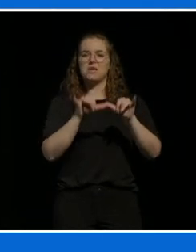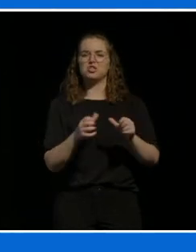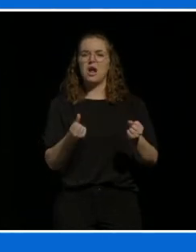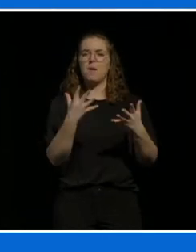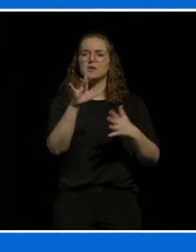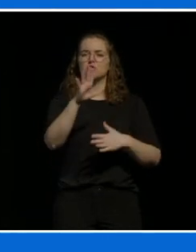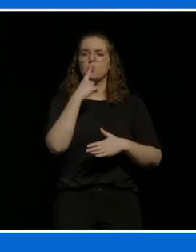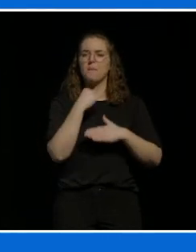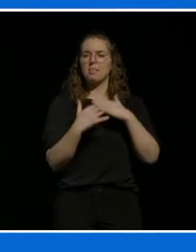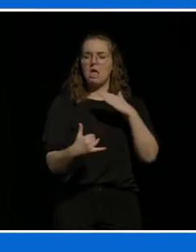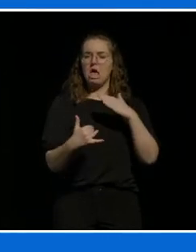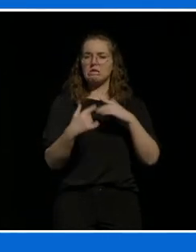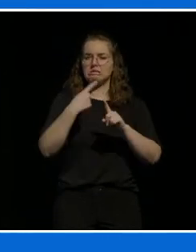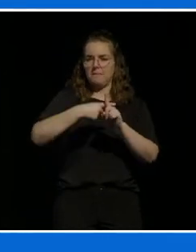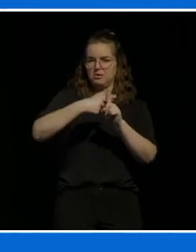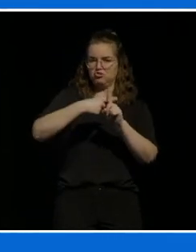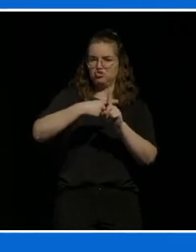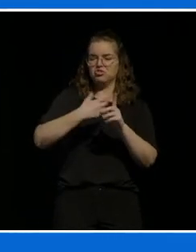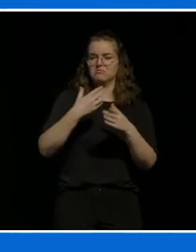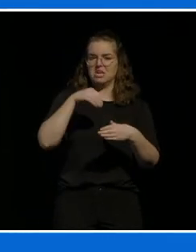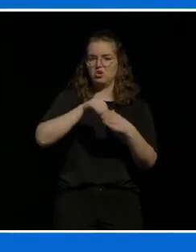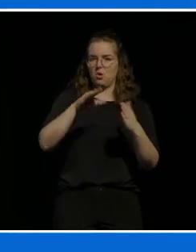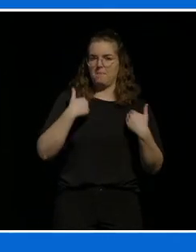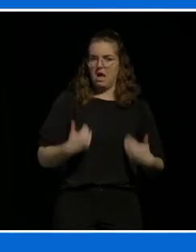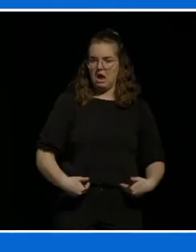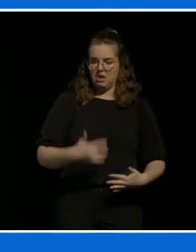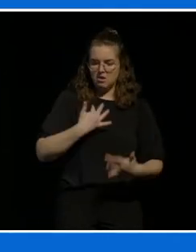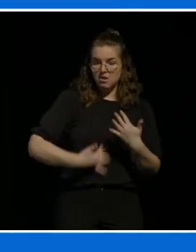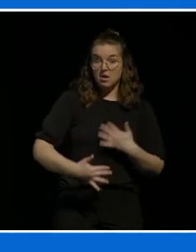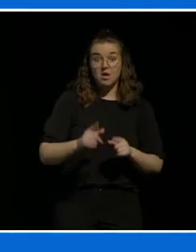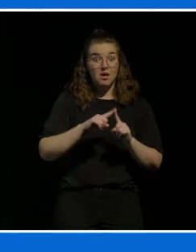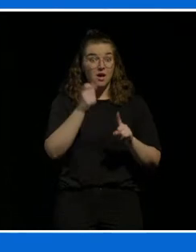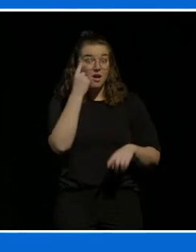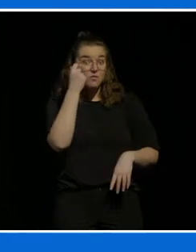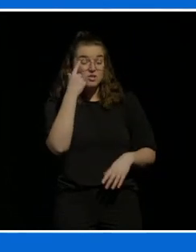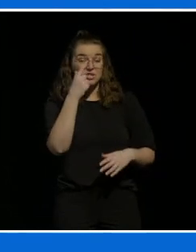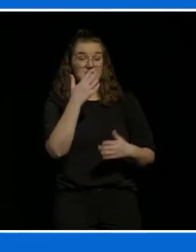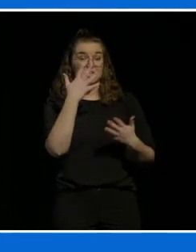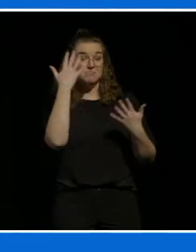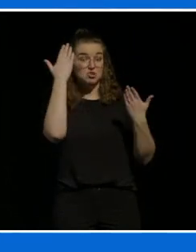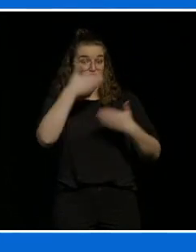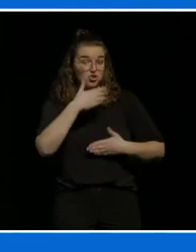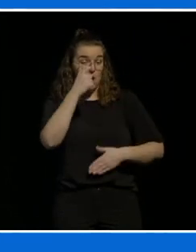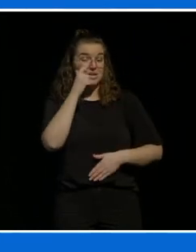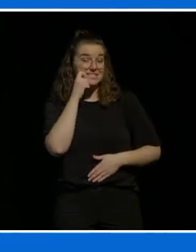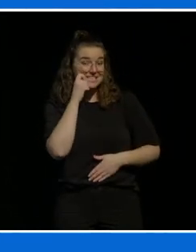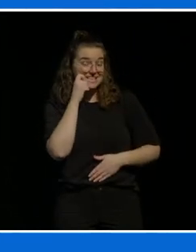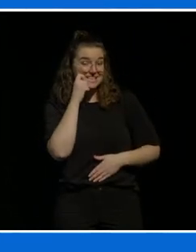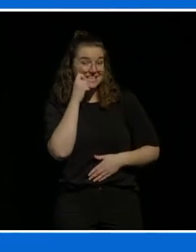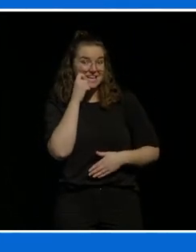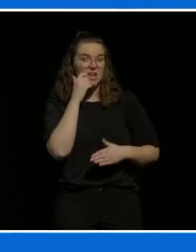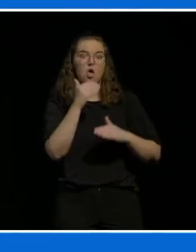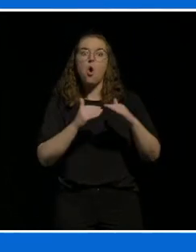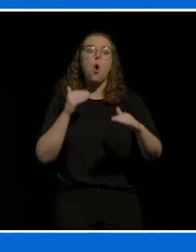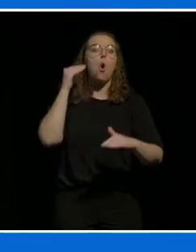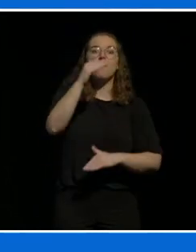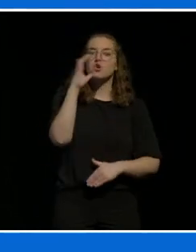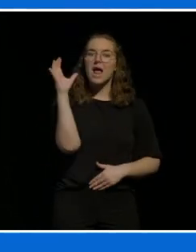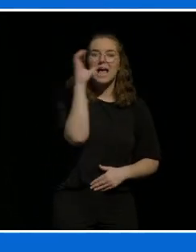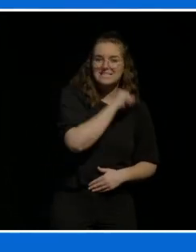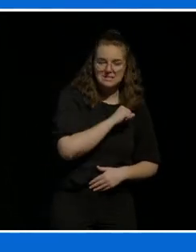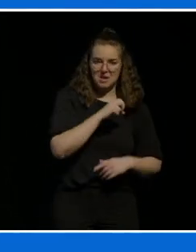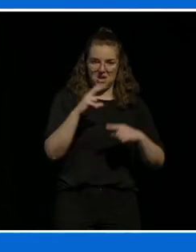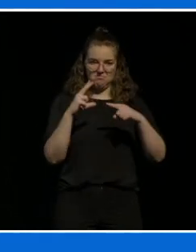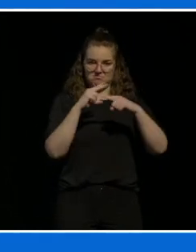oxygen saturation there is in your body. But unfortunately, darker skin tones, because of melanin, can overestimate the reading on this